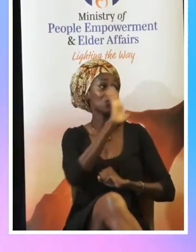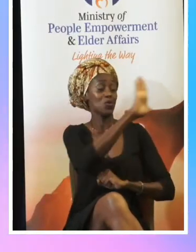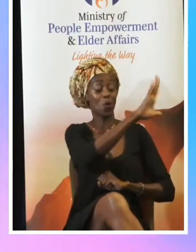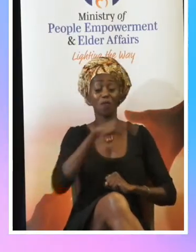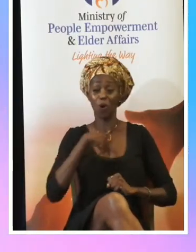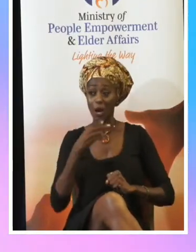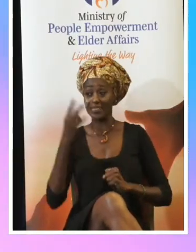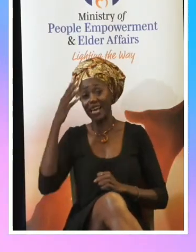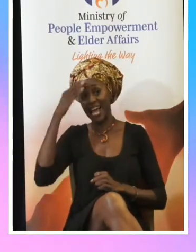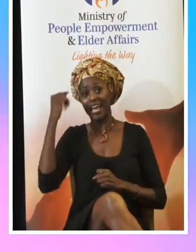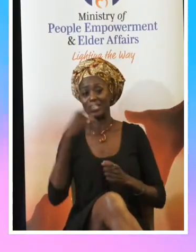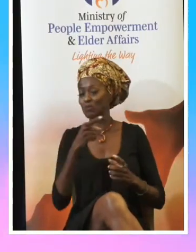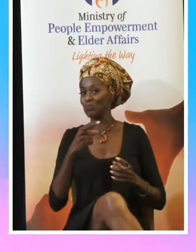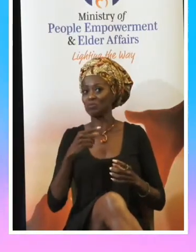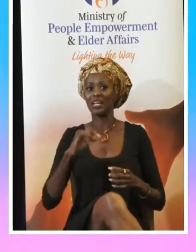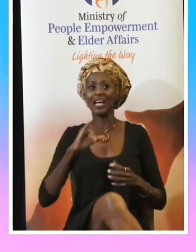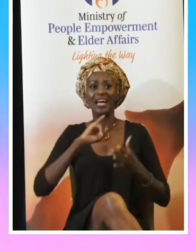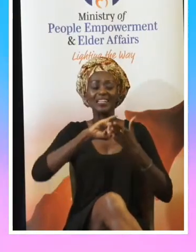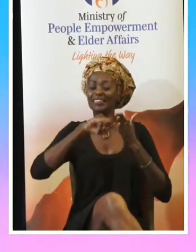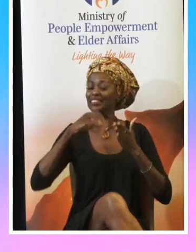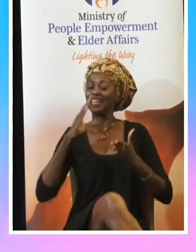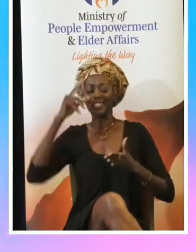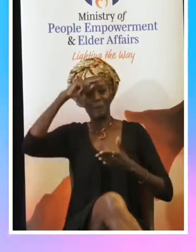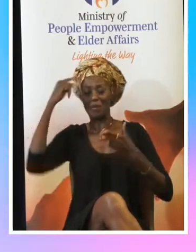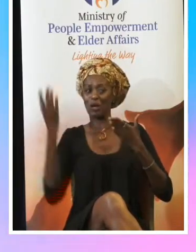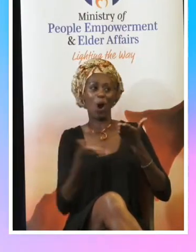you, just because you are.